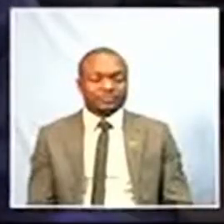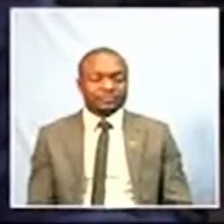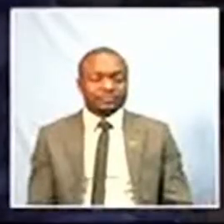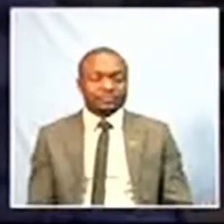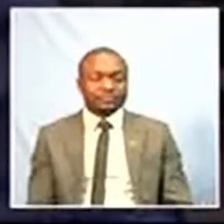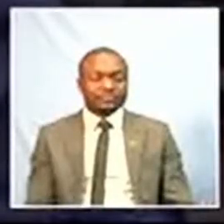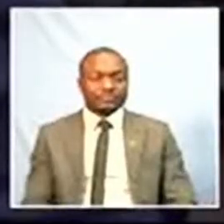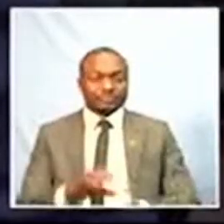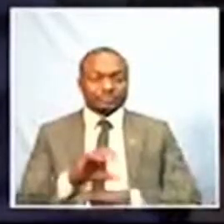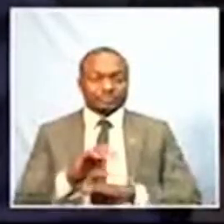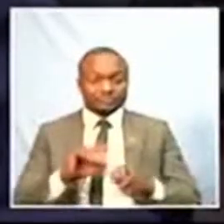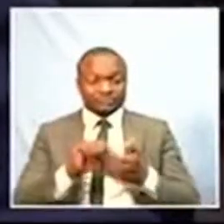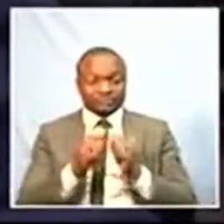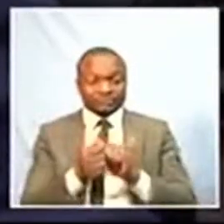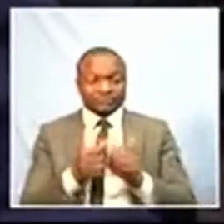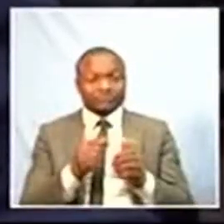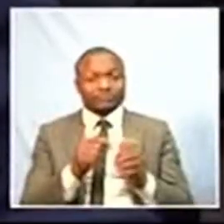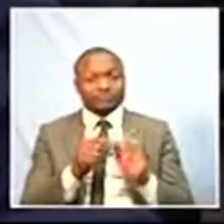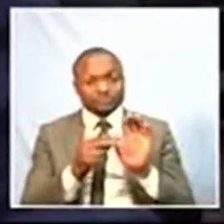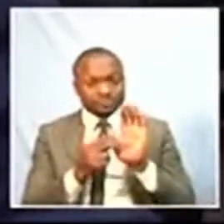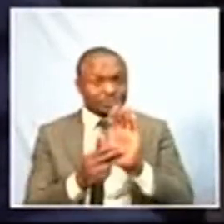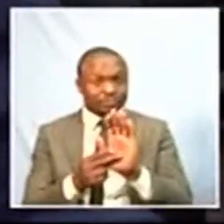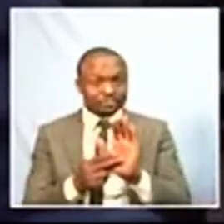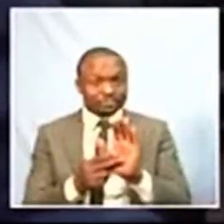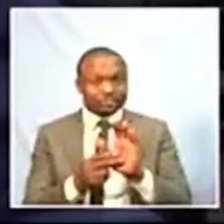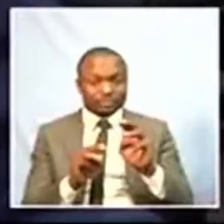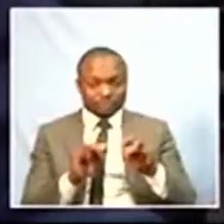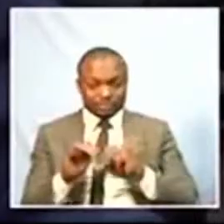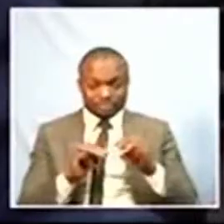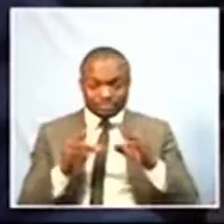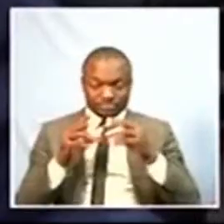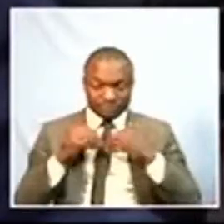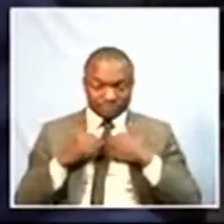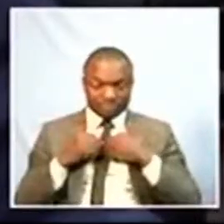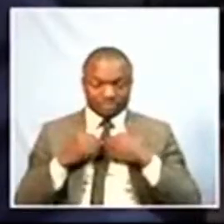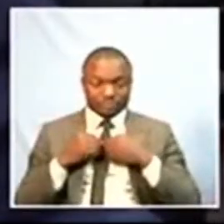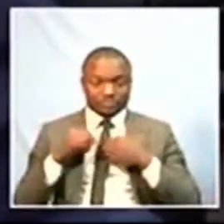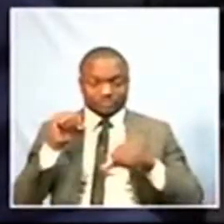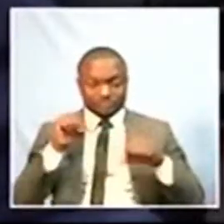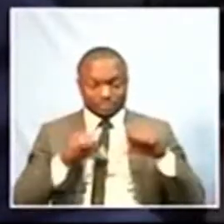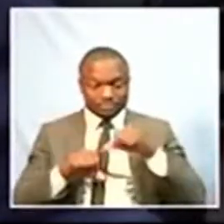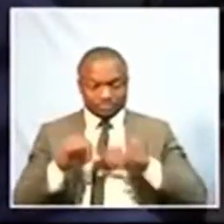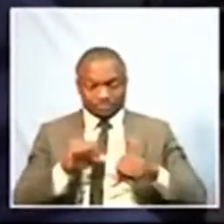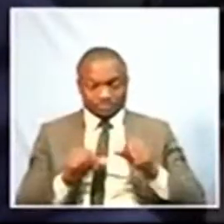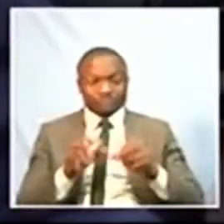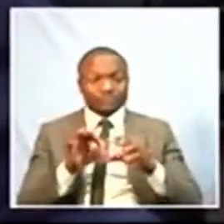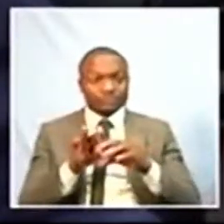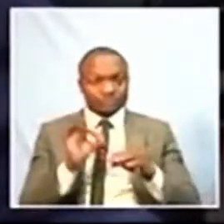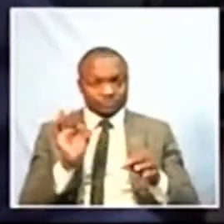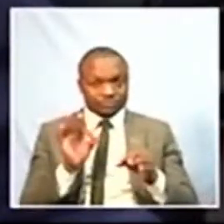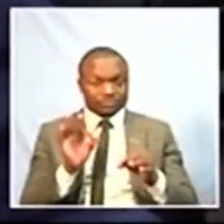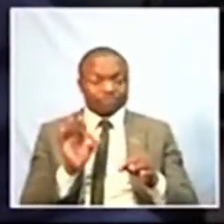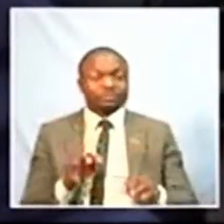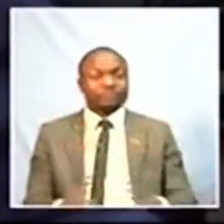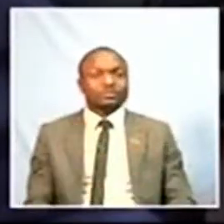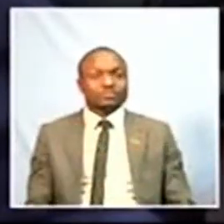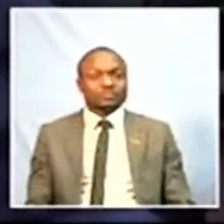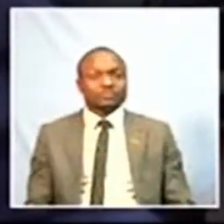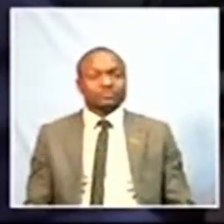On the course of query, they are telling us that management wishes to acknowledge the author's observation and regrets the action,